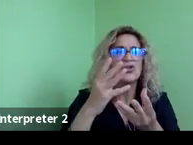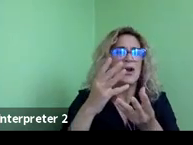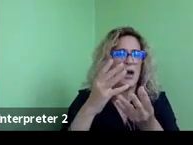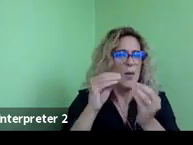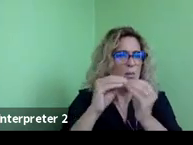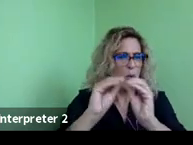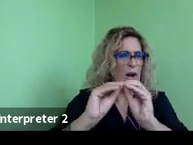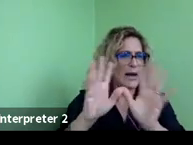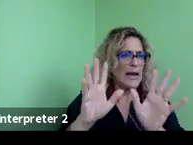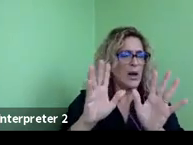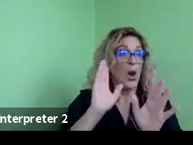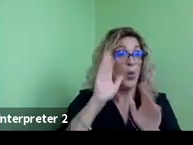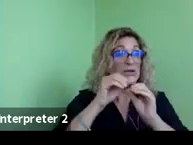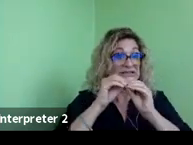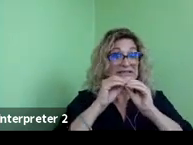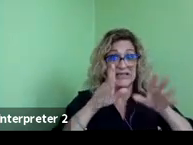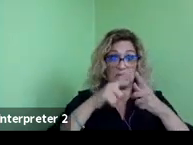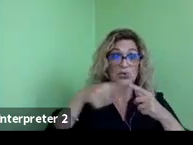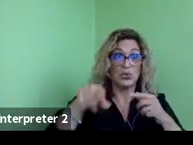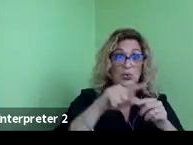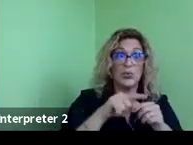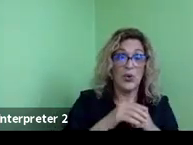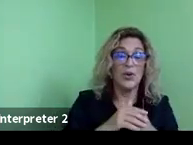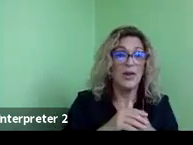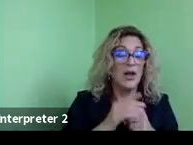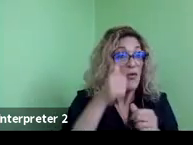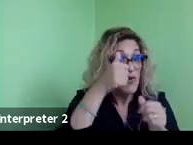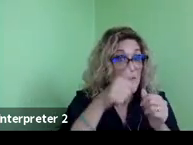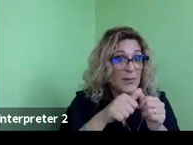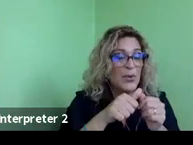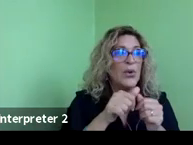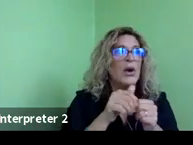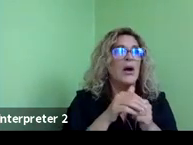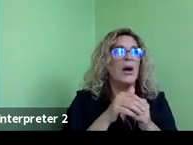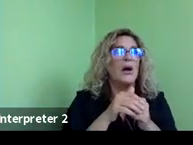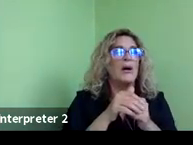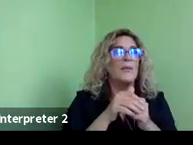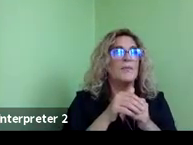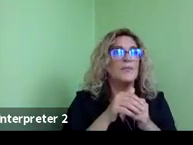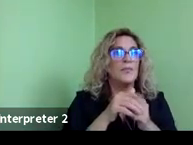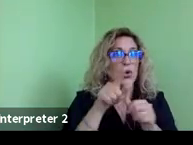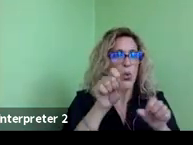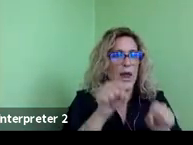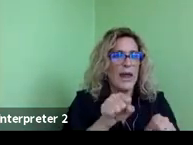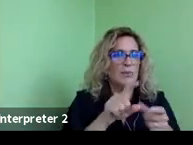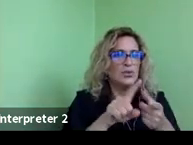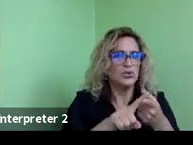everybody. Because in terms of shelter, remember that you are able to